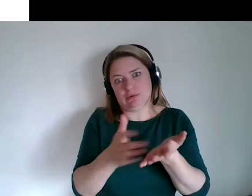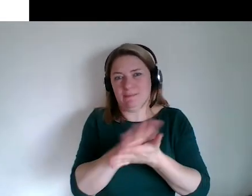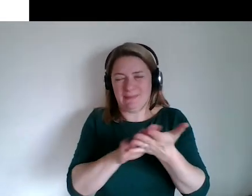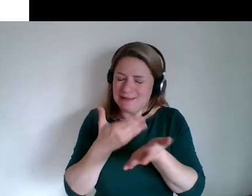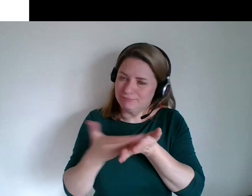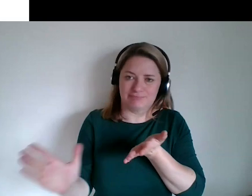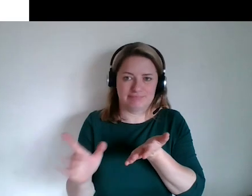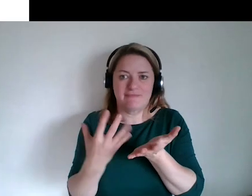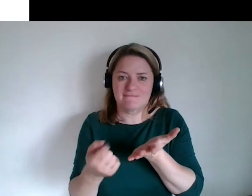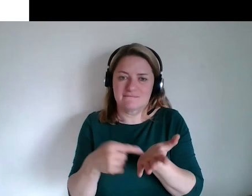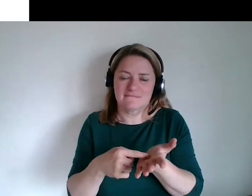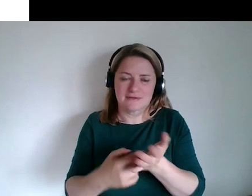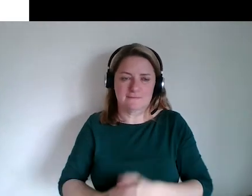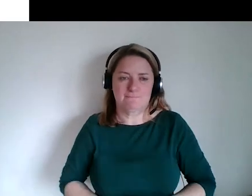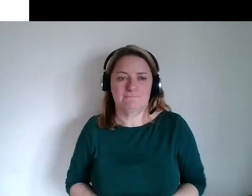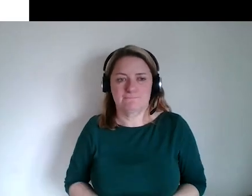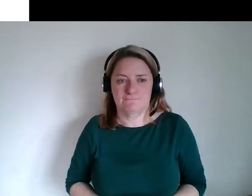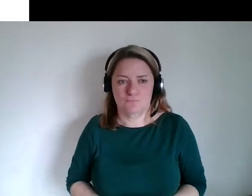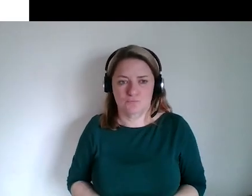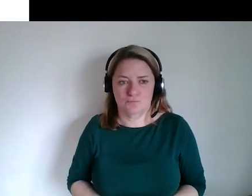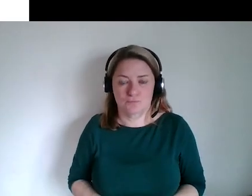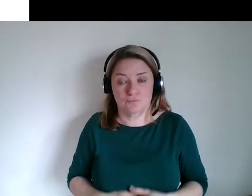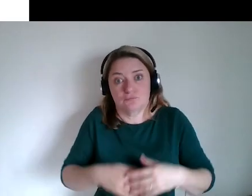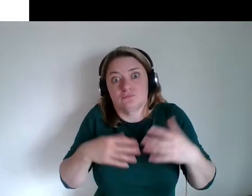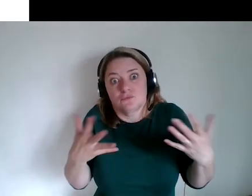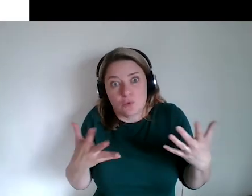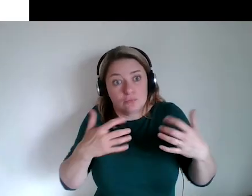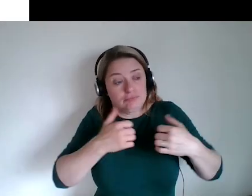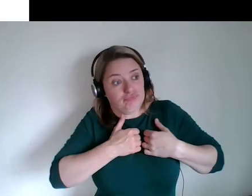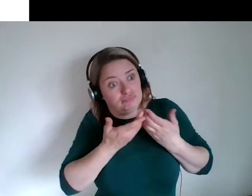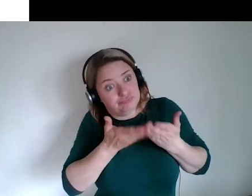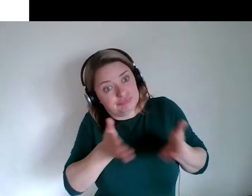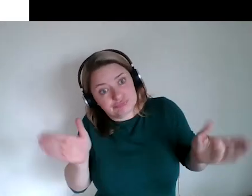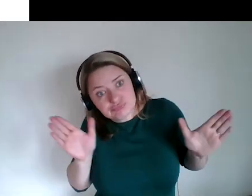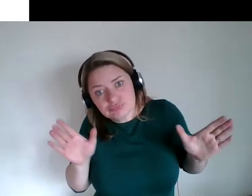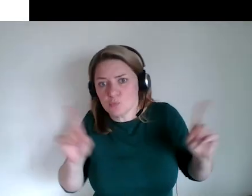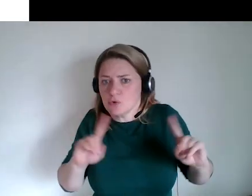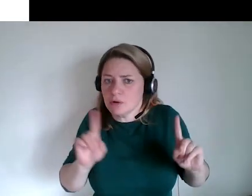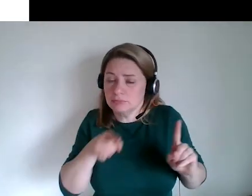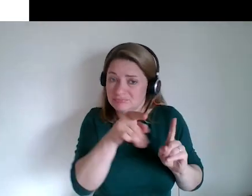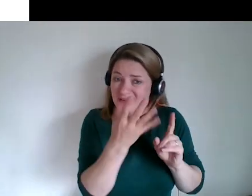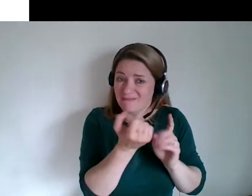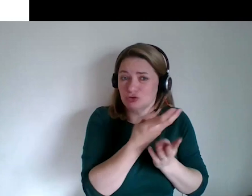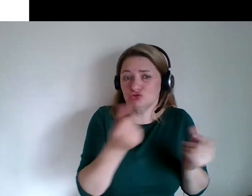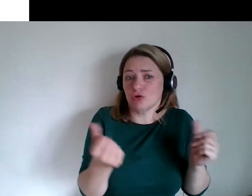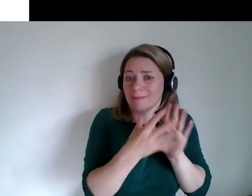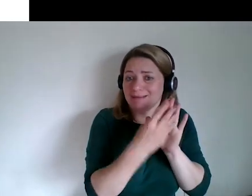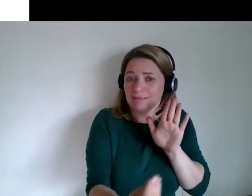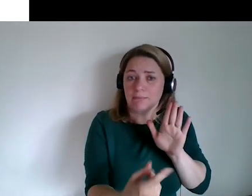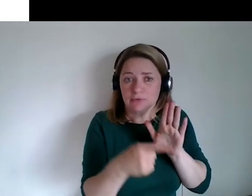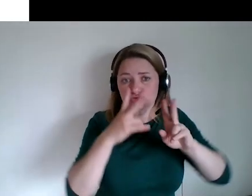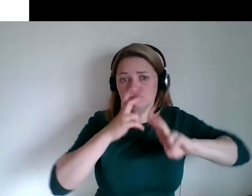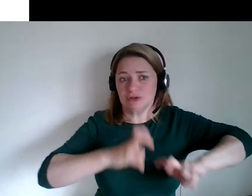So to develop that a little bit further, what might fall under that broad umbrella? And these are some examples of research that might